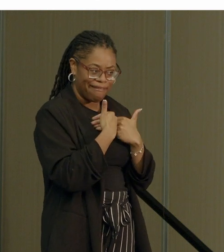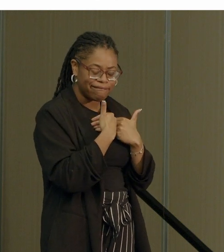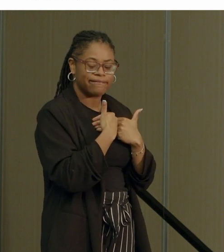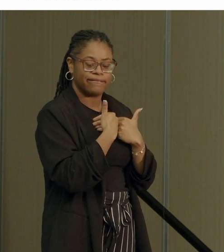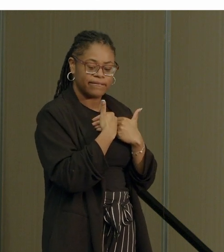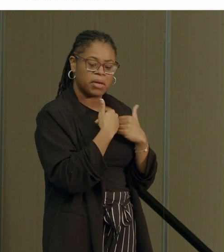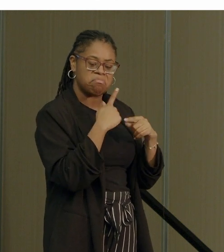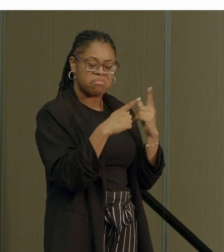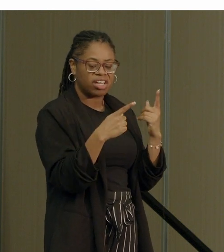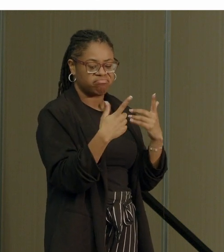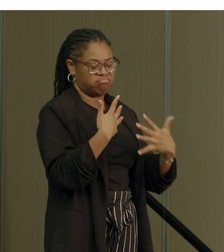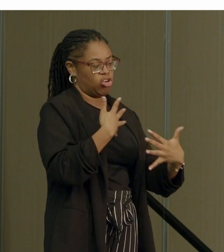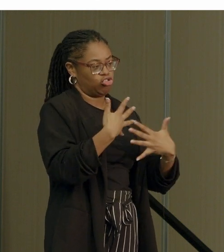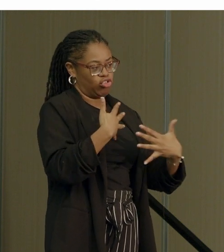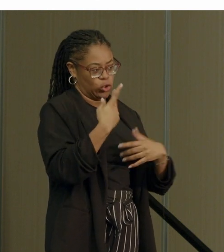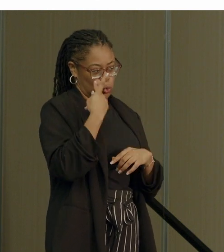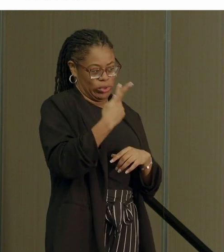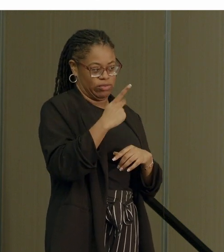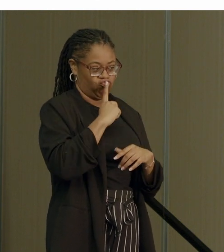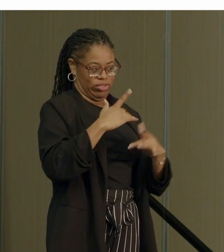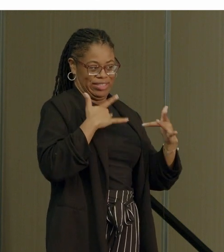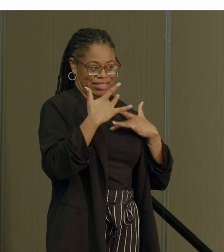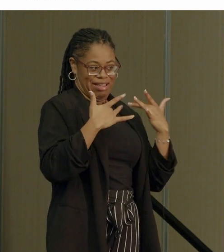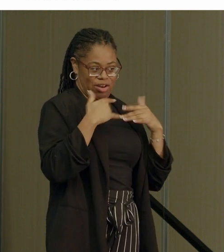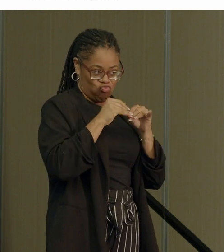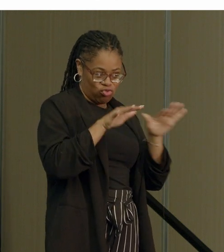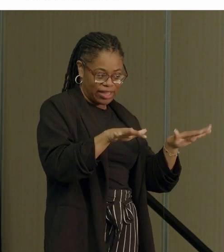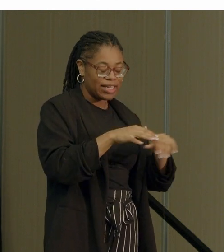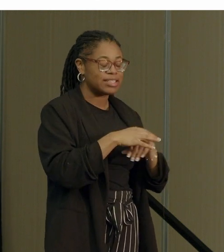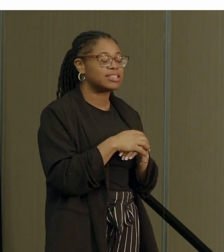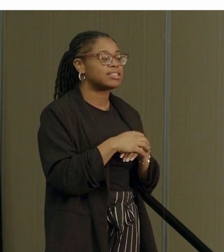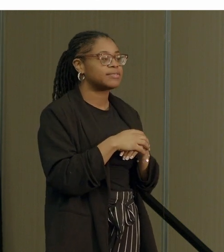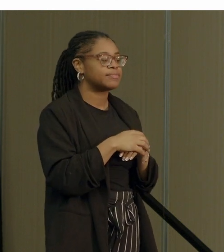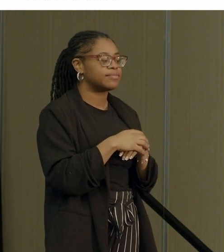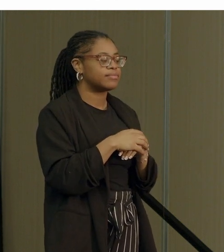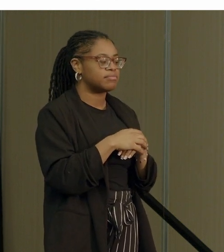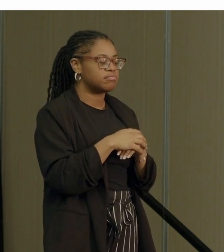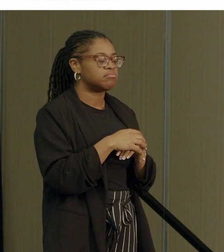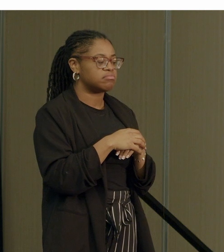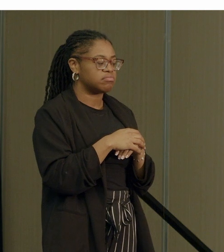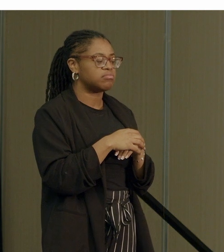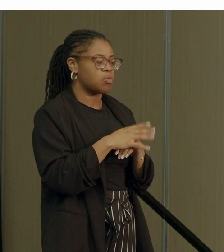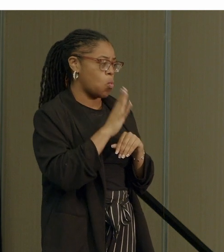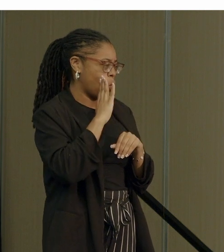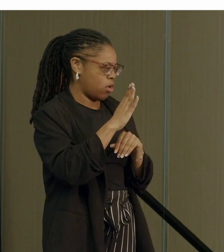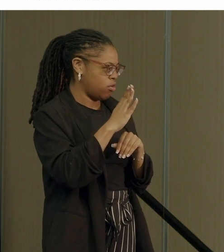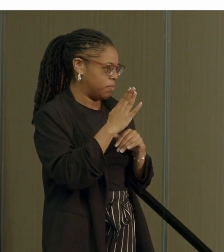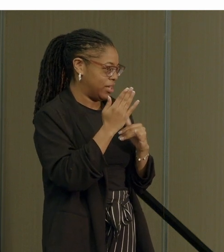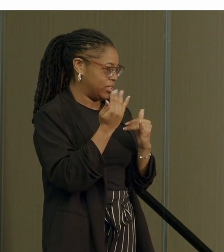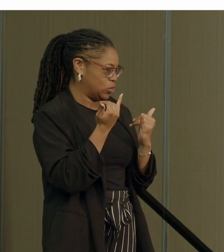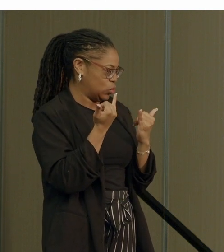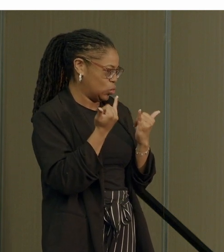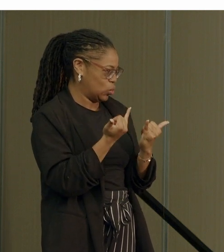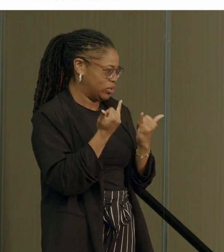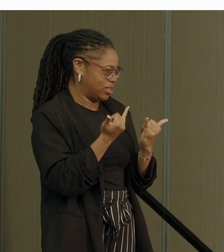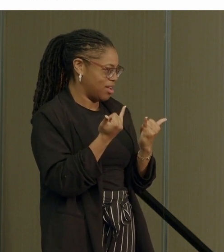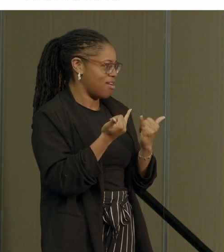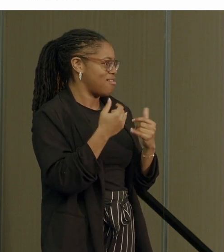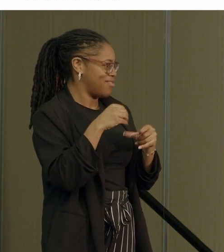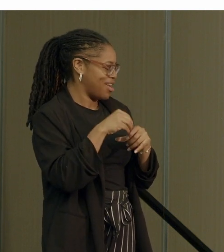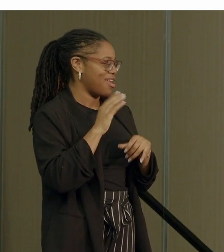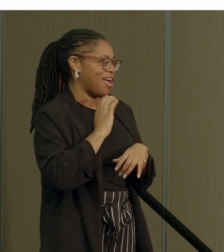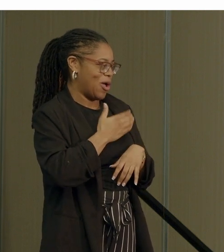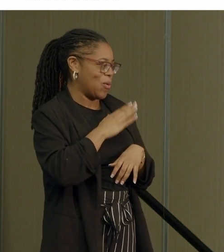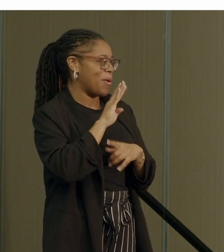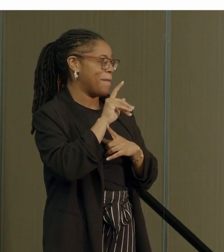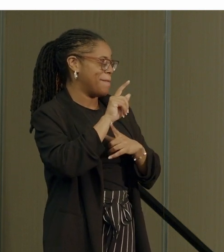maximize the contrast. So it's a really exciting release, and it's actually coming out today in our beta release